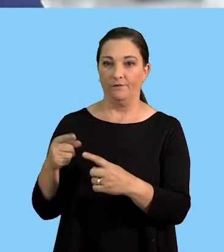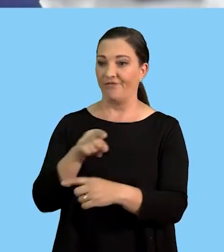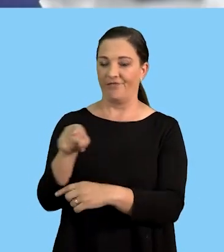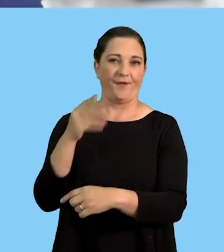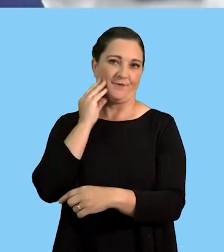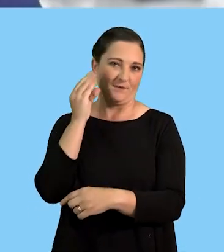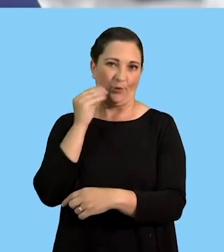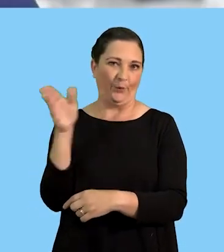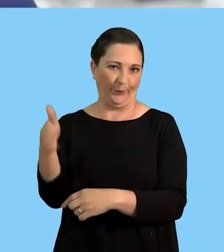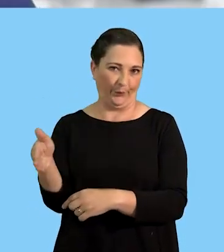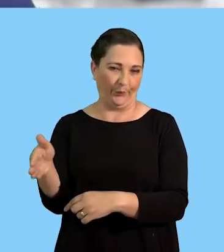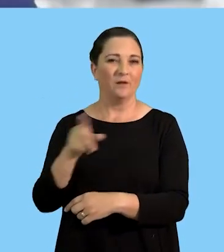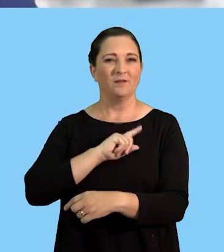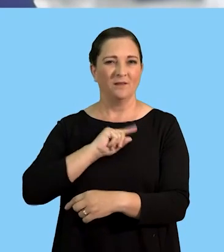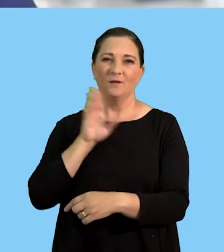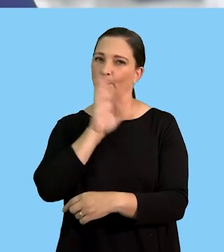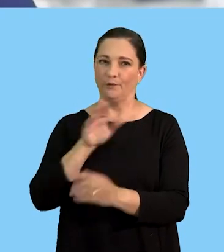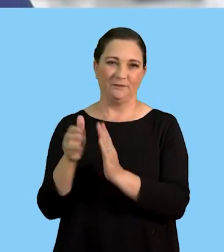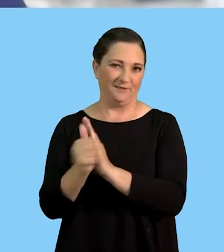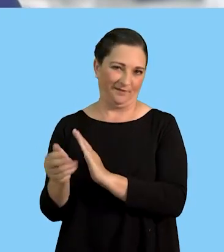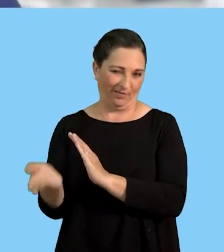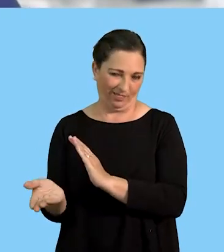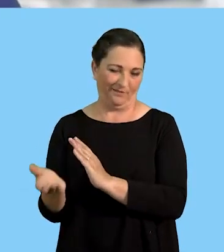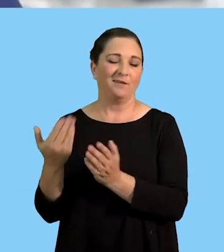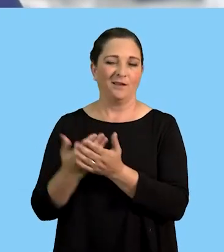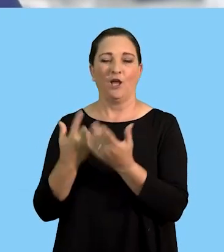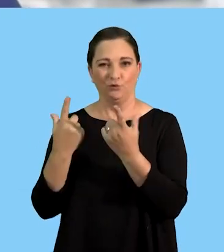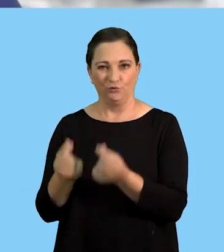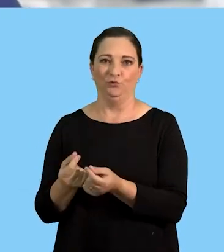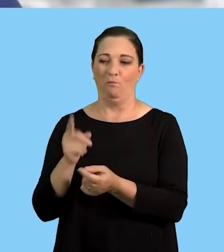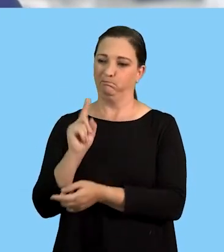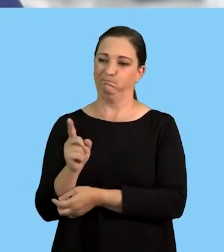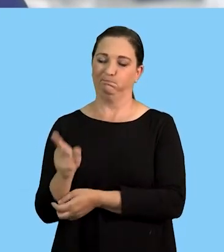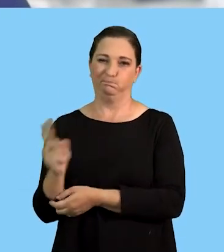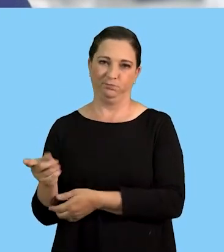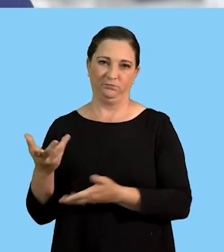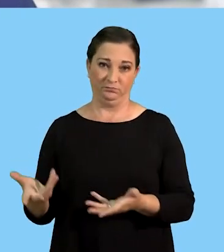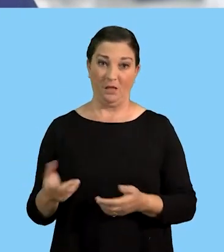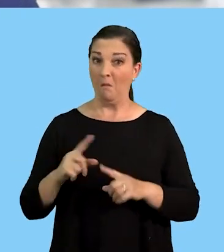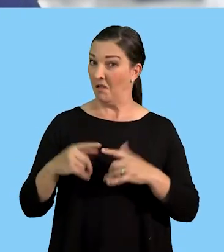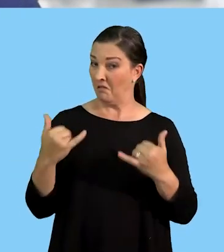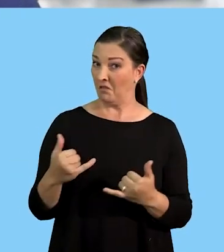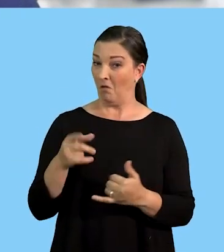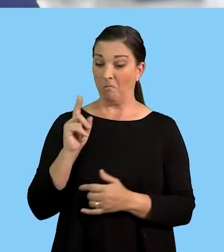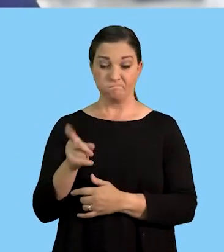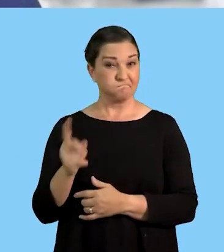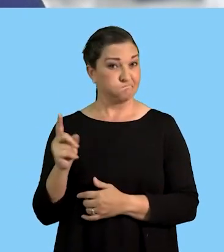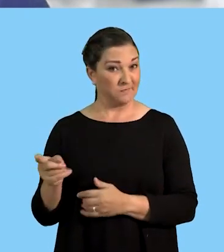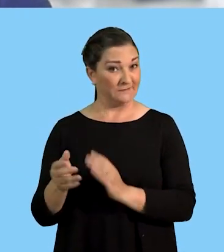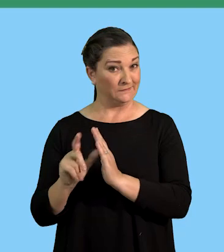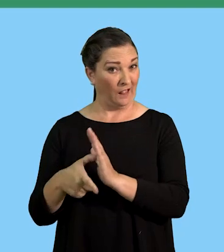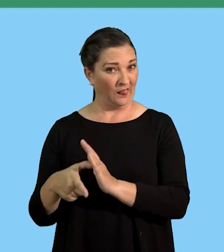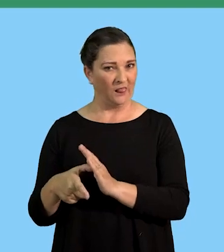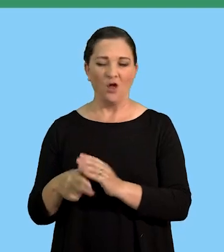to participate because they don't have the experience and the skill. Then, what are the positives of using this leadership